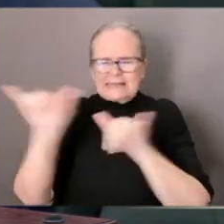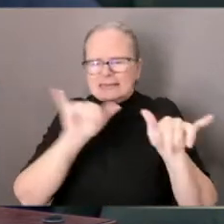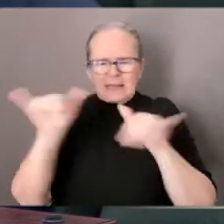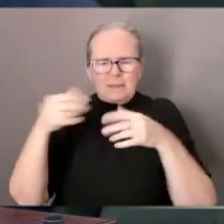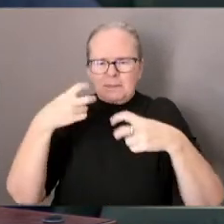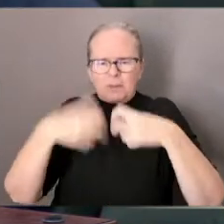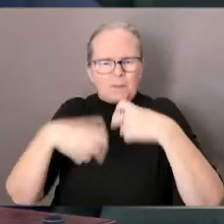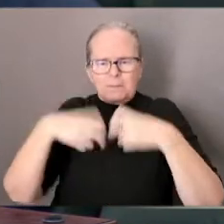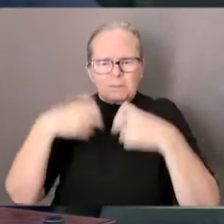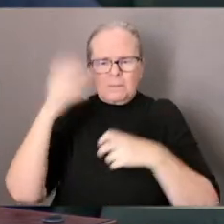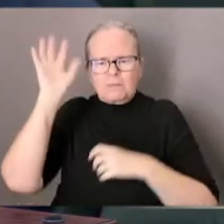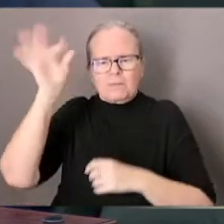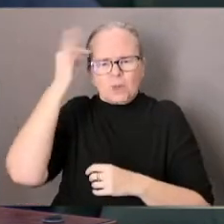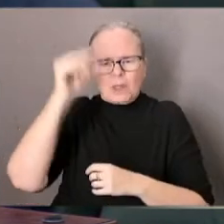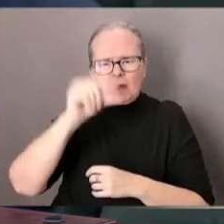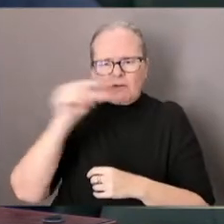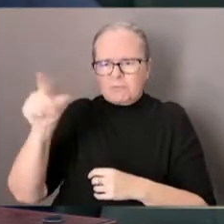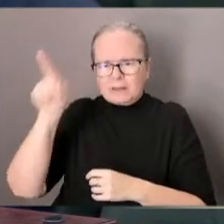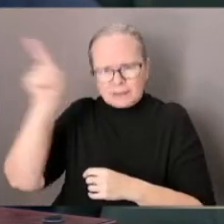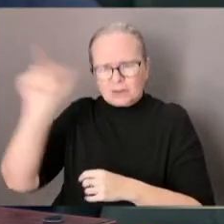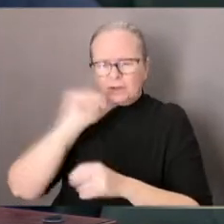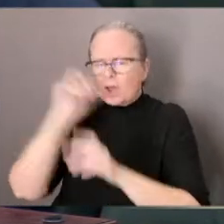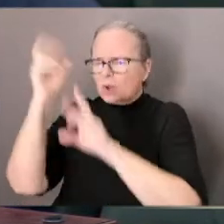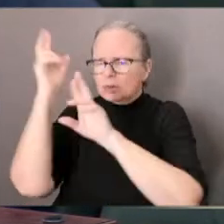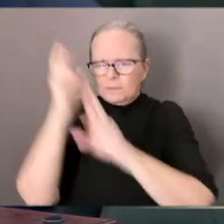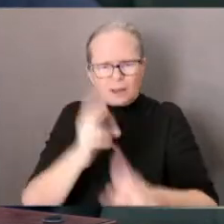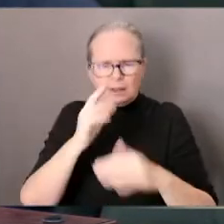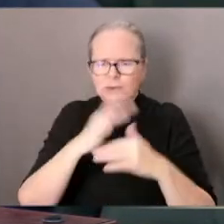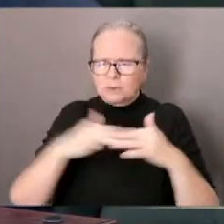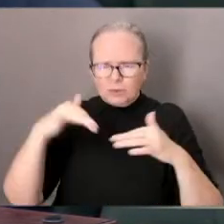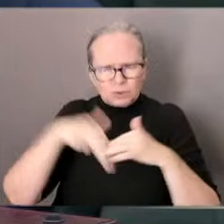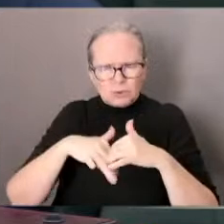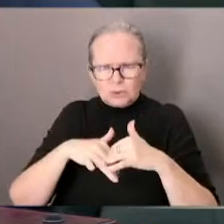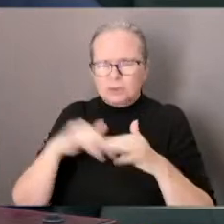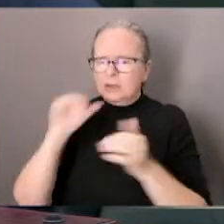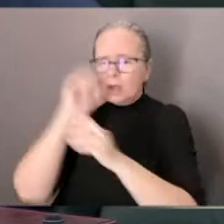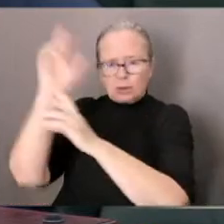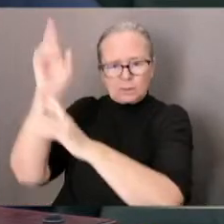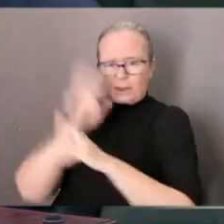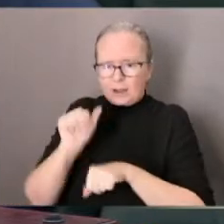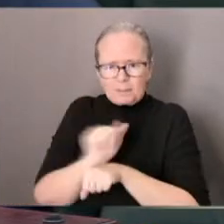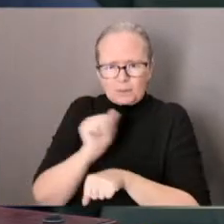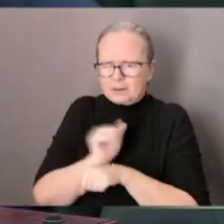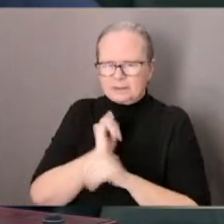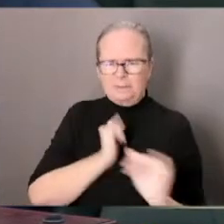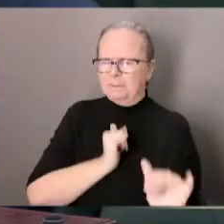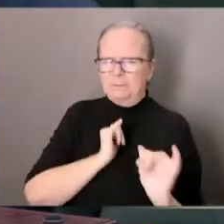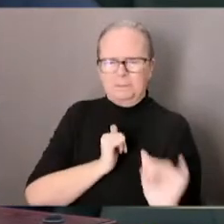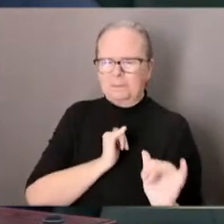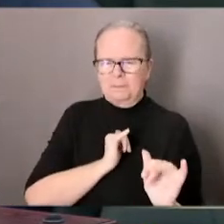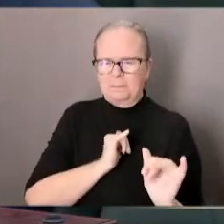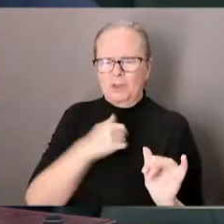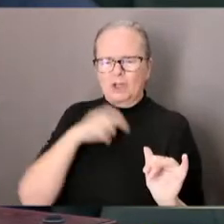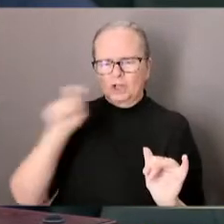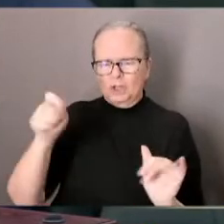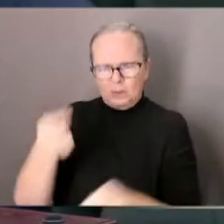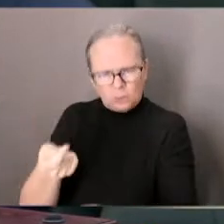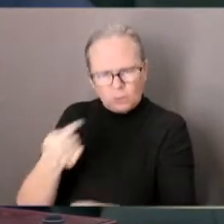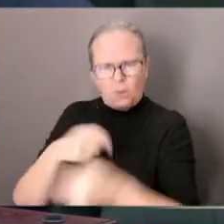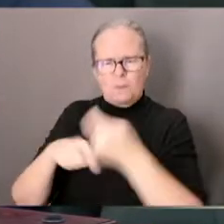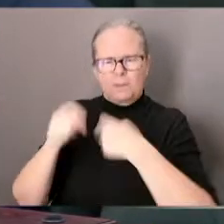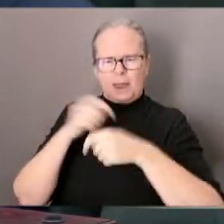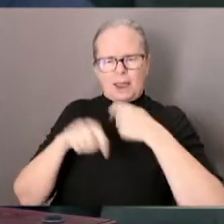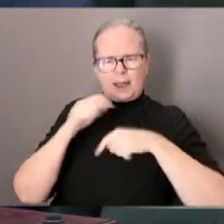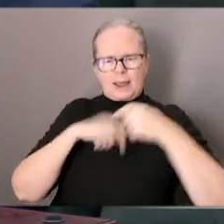also treat provinces with disrespect what we need to do is to go back to the original intention of the Constitution and the